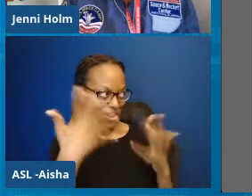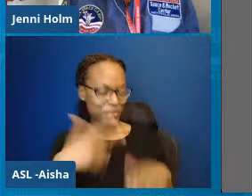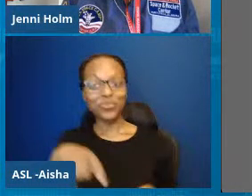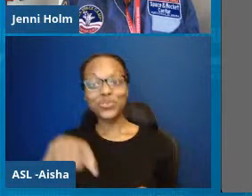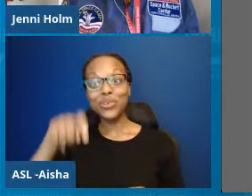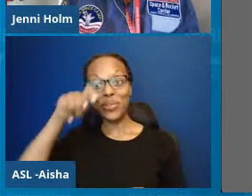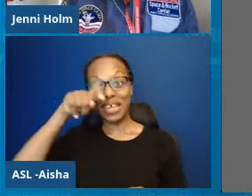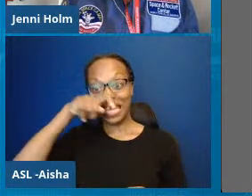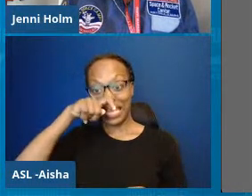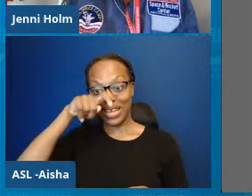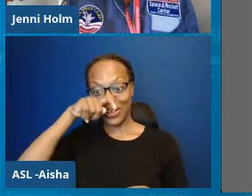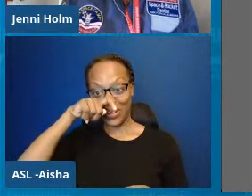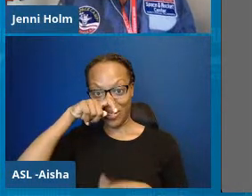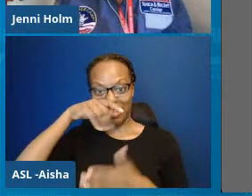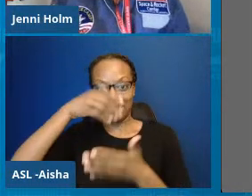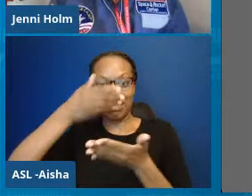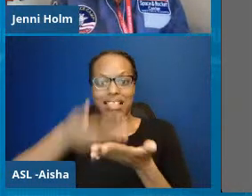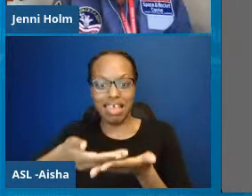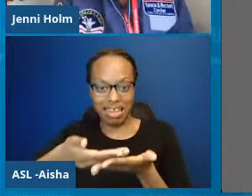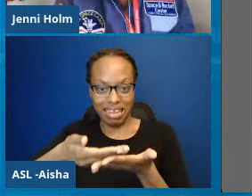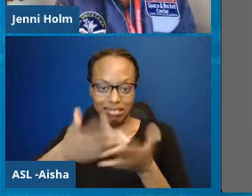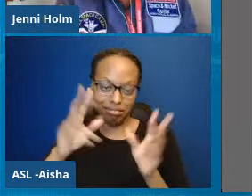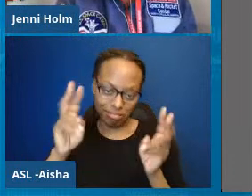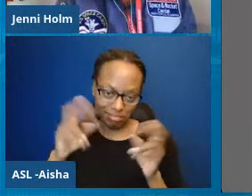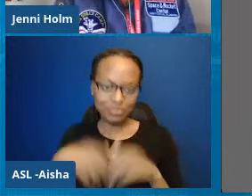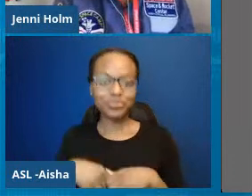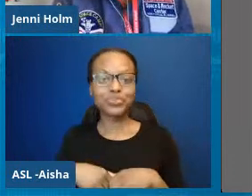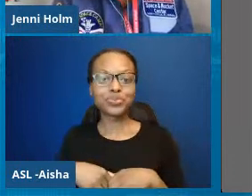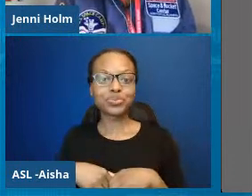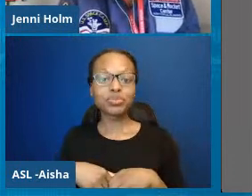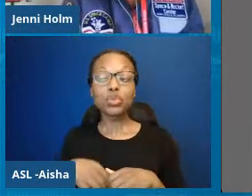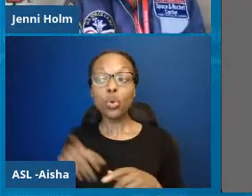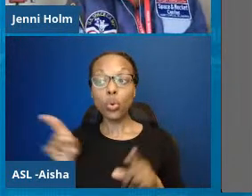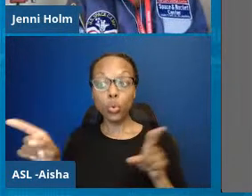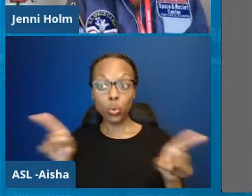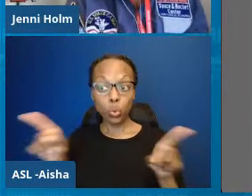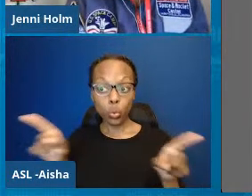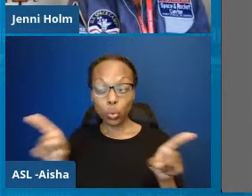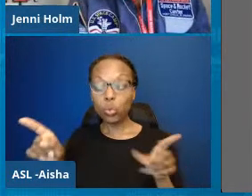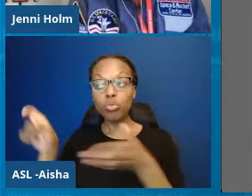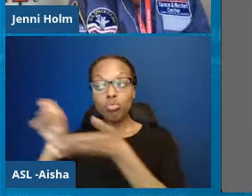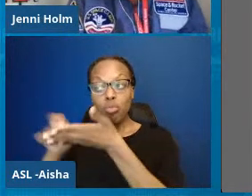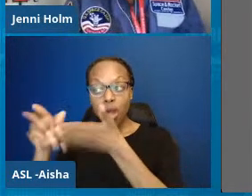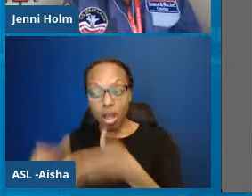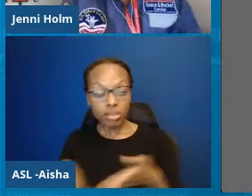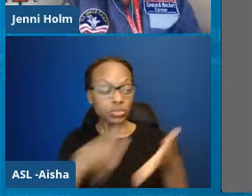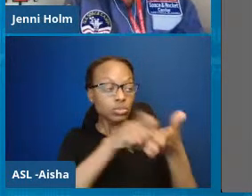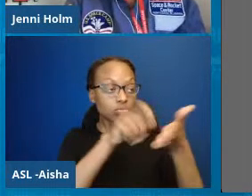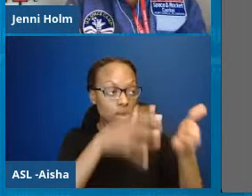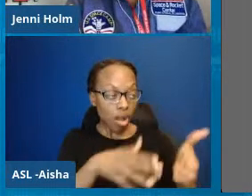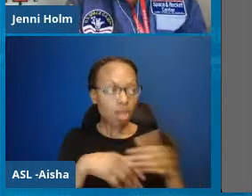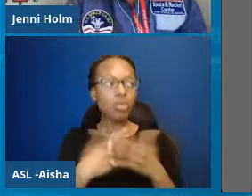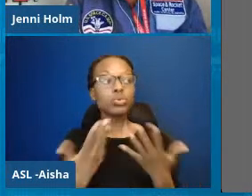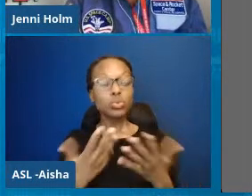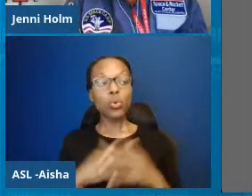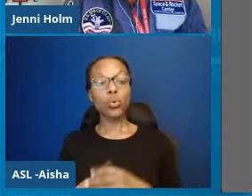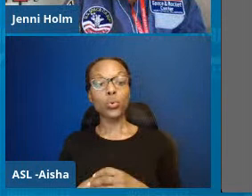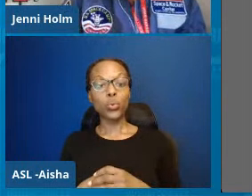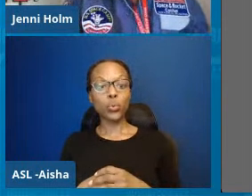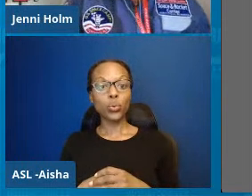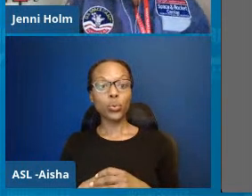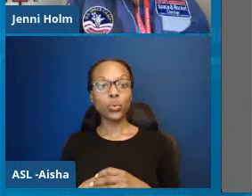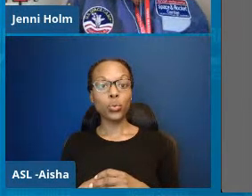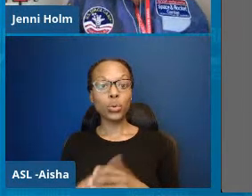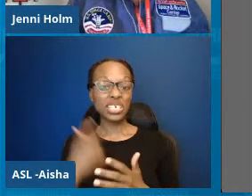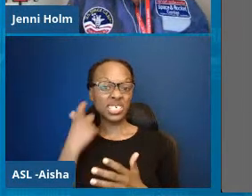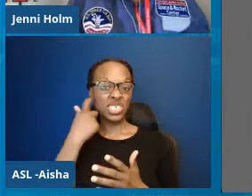landed, basically, is what he said. So what I want to hear from you guys is you guys are writers. So you have just